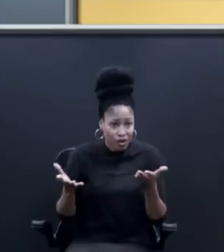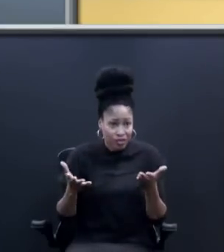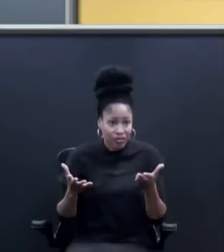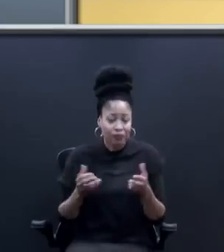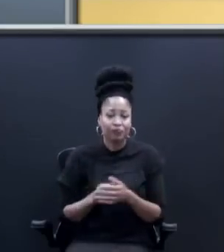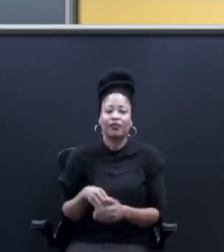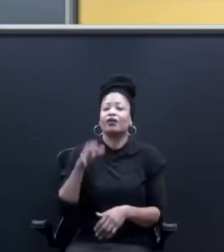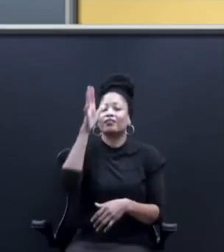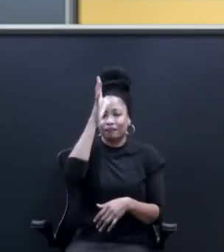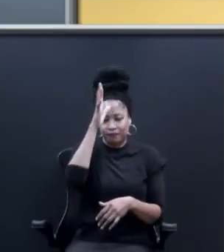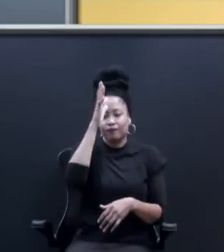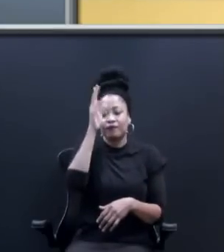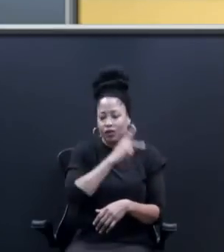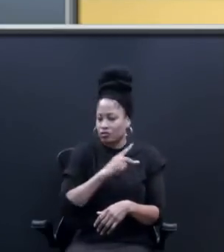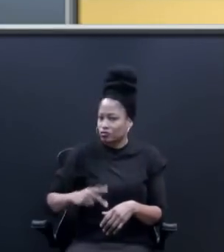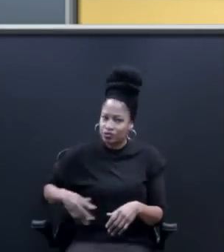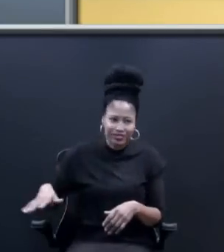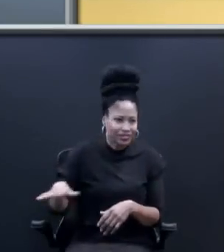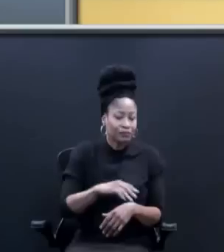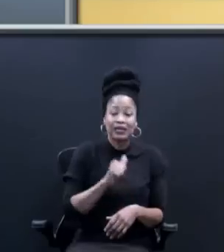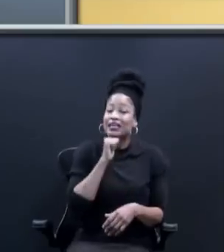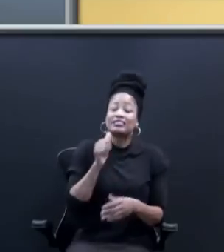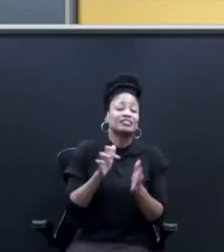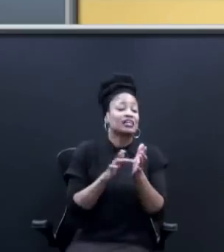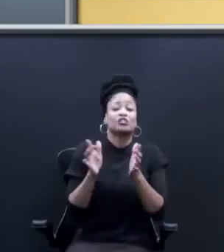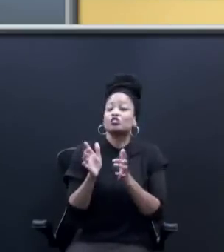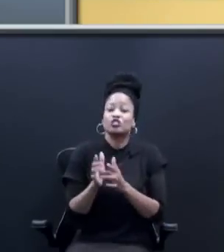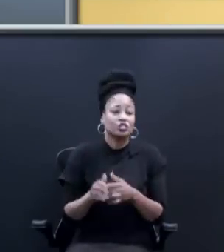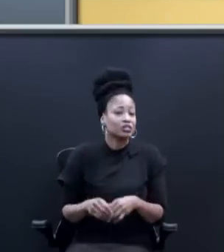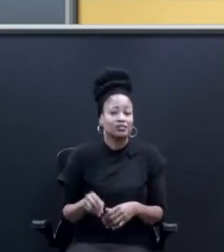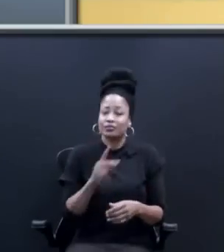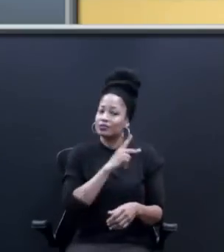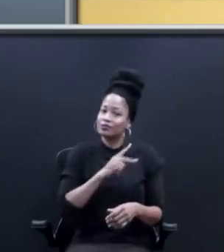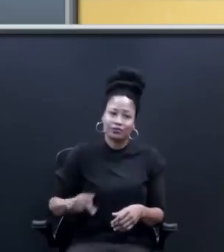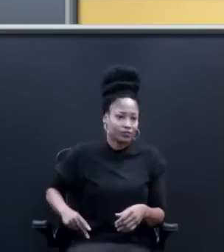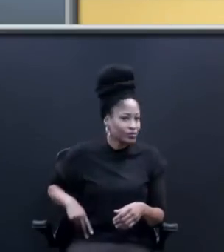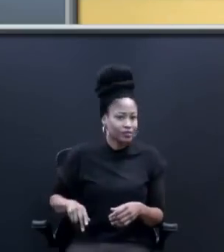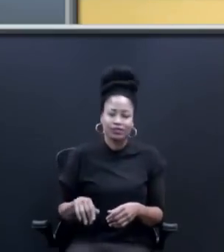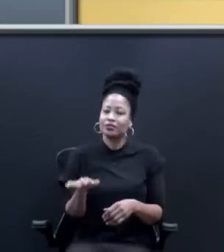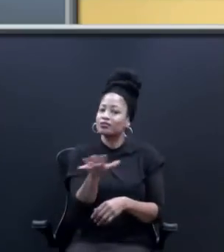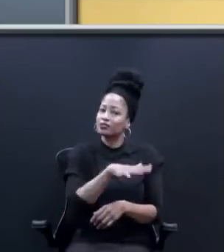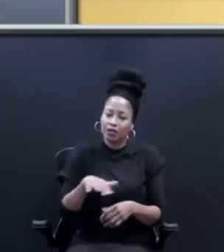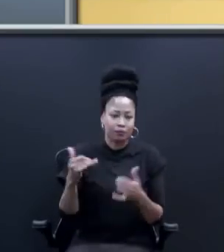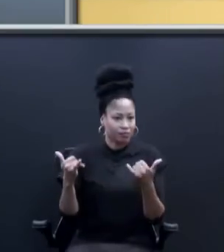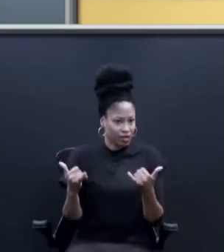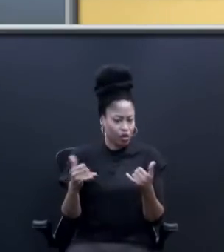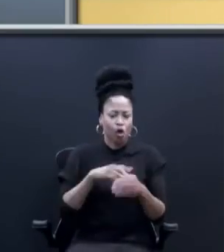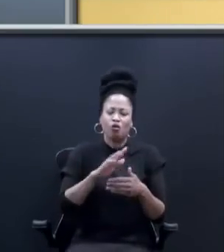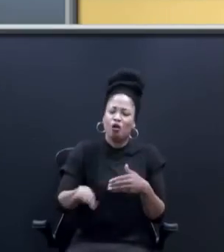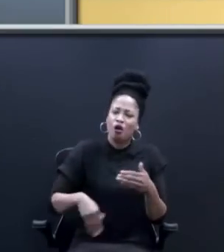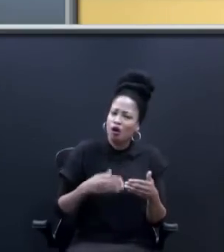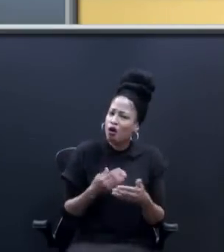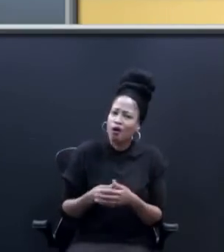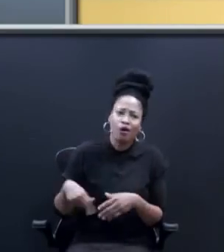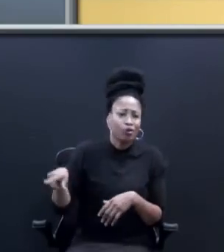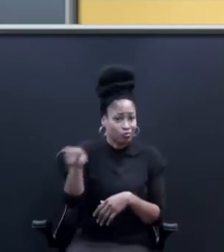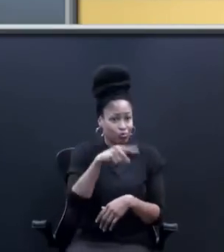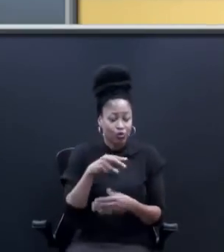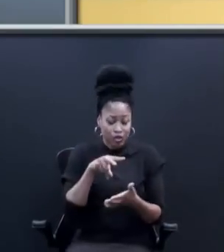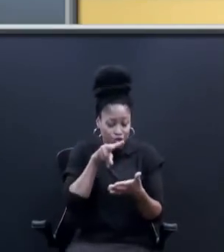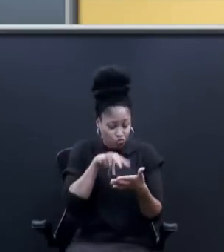That wasn't Jesus' kingdom no more. So all that we read is talking about the Father's